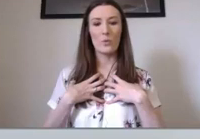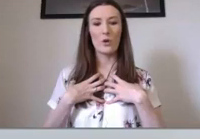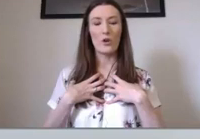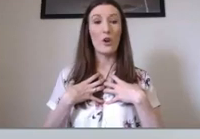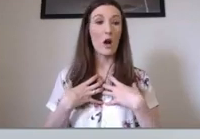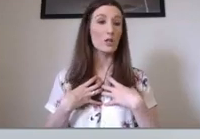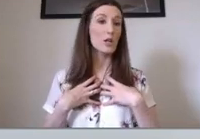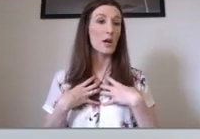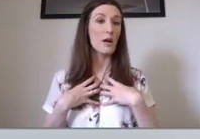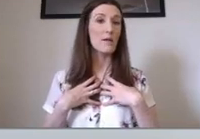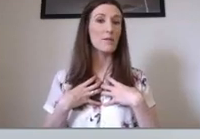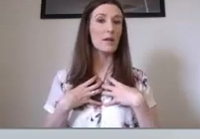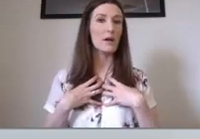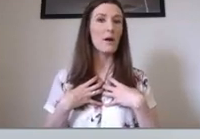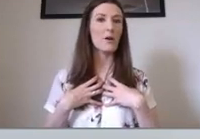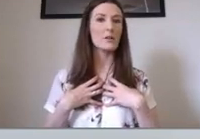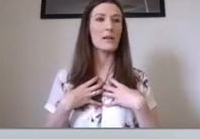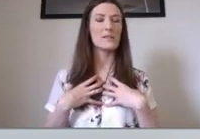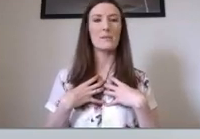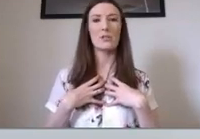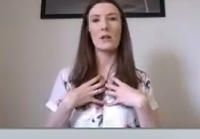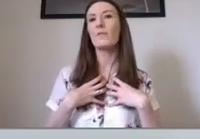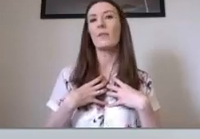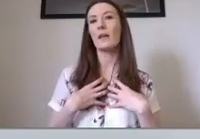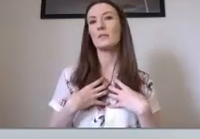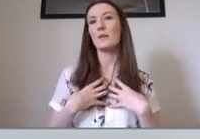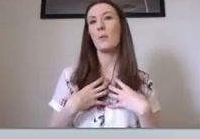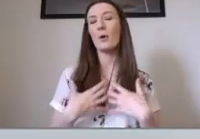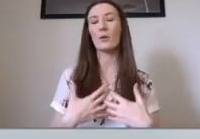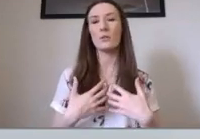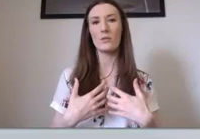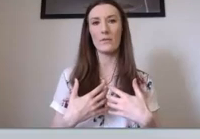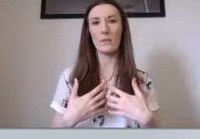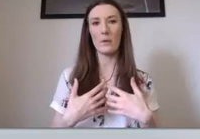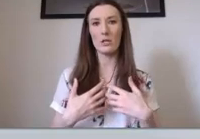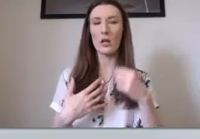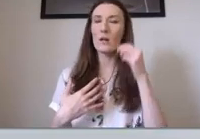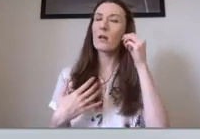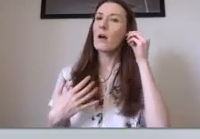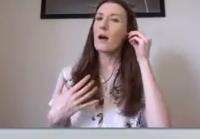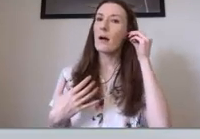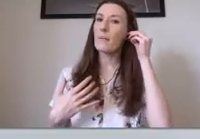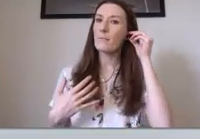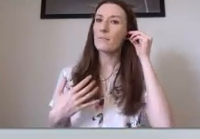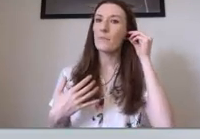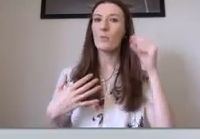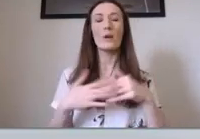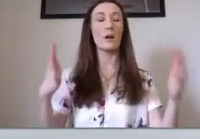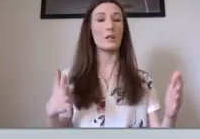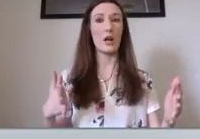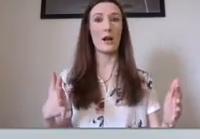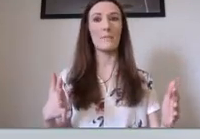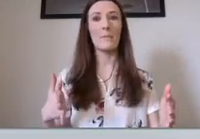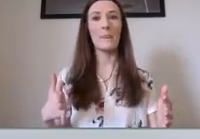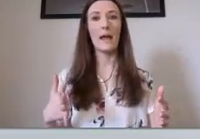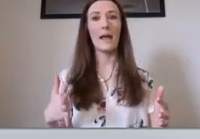to not share everything about ourselves, especially if we think it's personal information. We're not